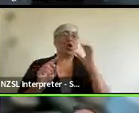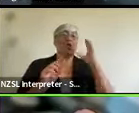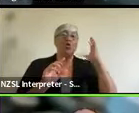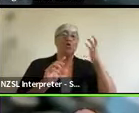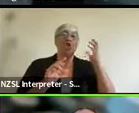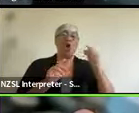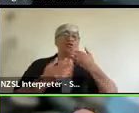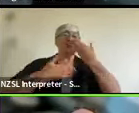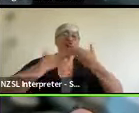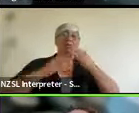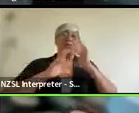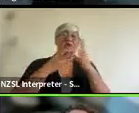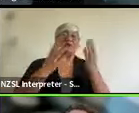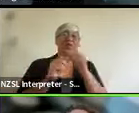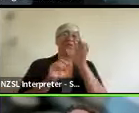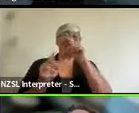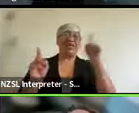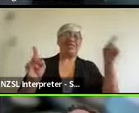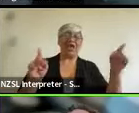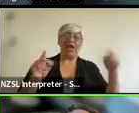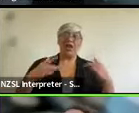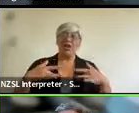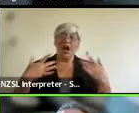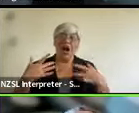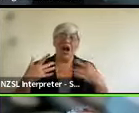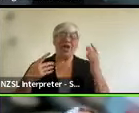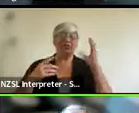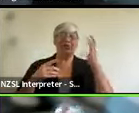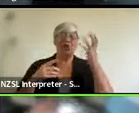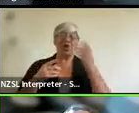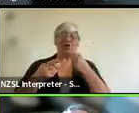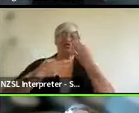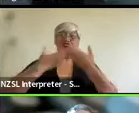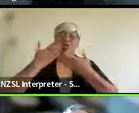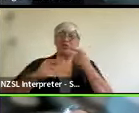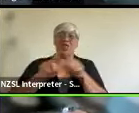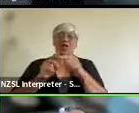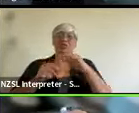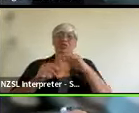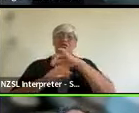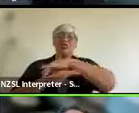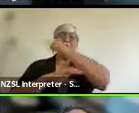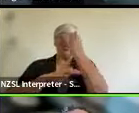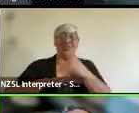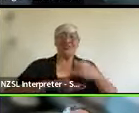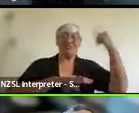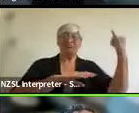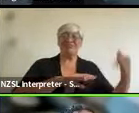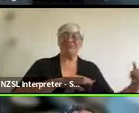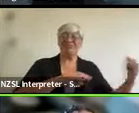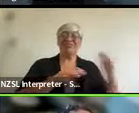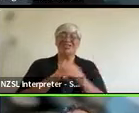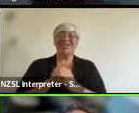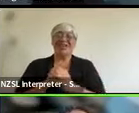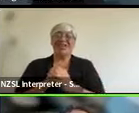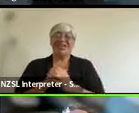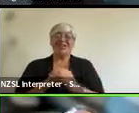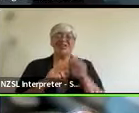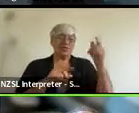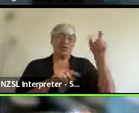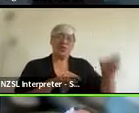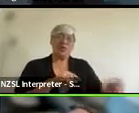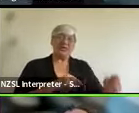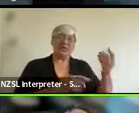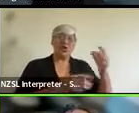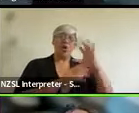of the exhibits, live audio descriptions of the show. So, you know, the dolphins are all jumping around or whatever those funny creatures were called. And there's a person giving